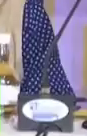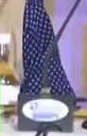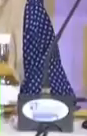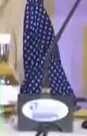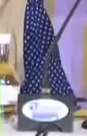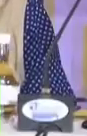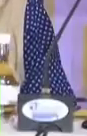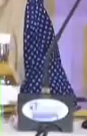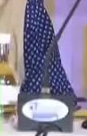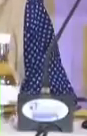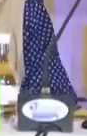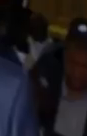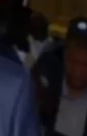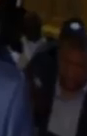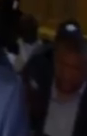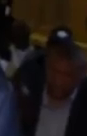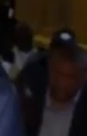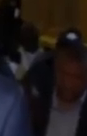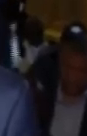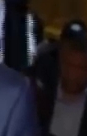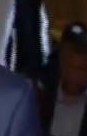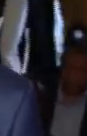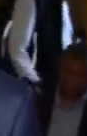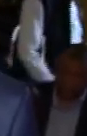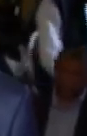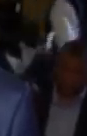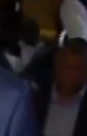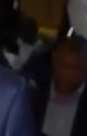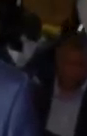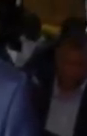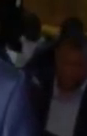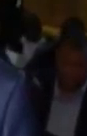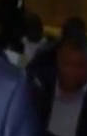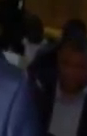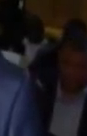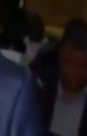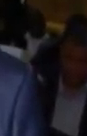During observation, my name is Philip Makabongo. I come from Kenya.